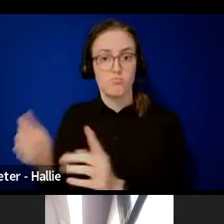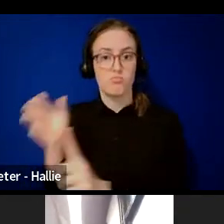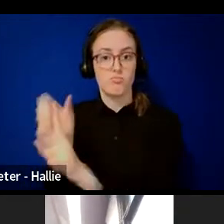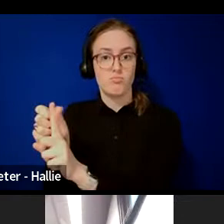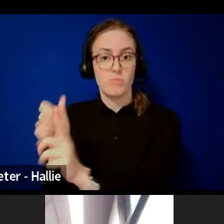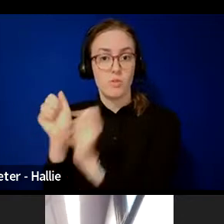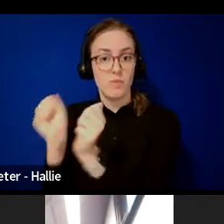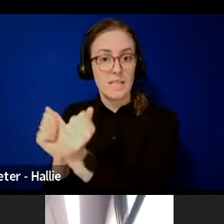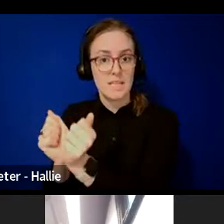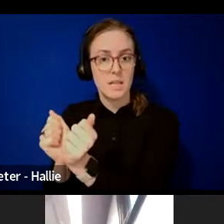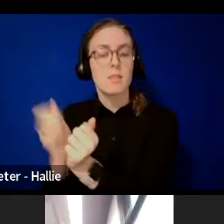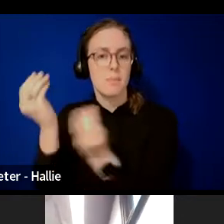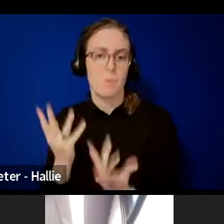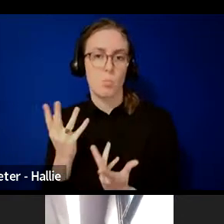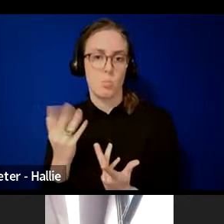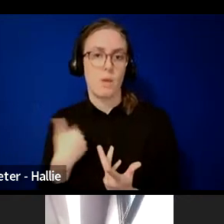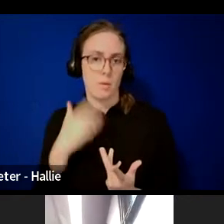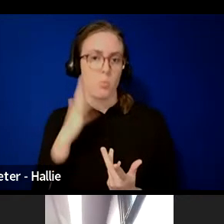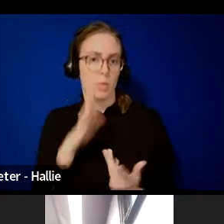that.